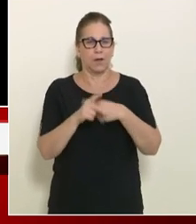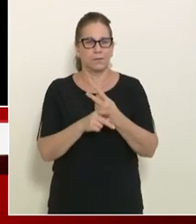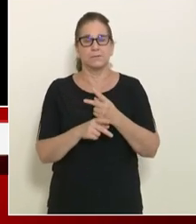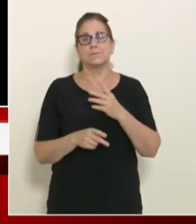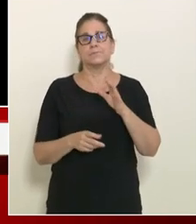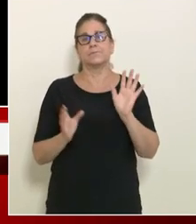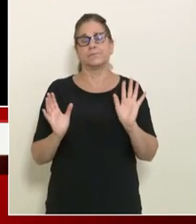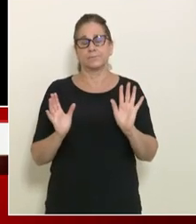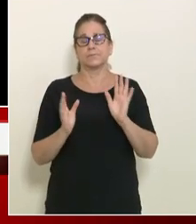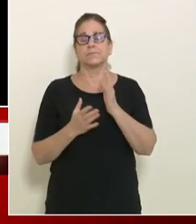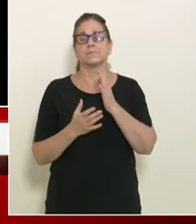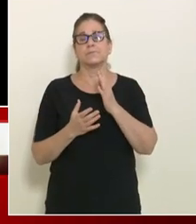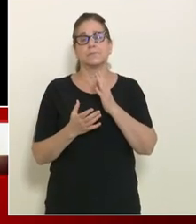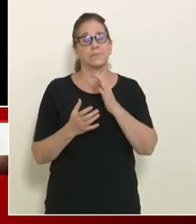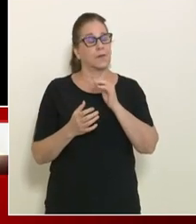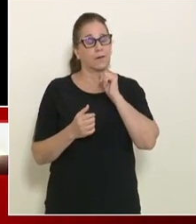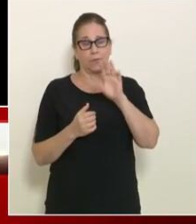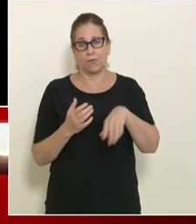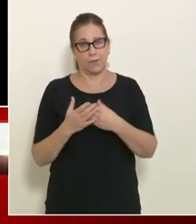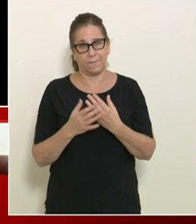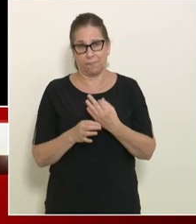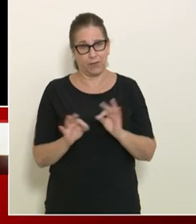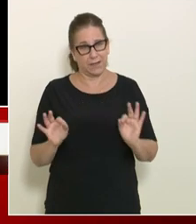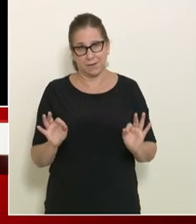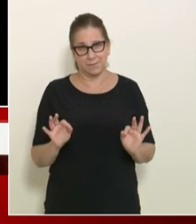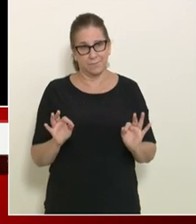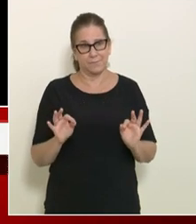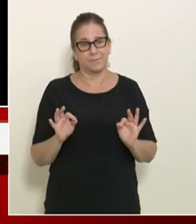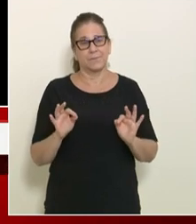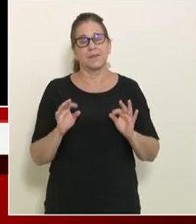service by calling the number on the screen,